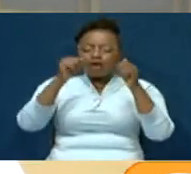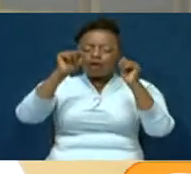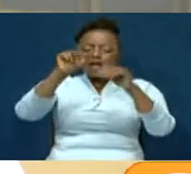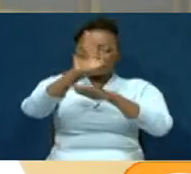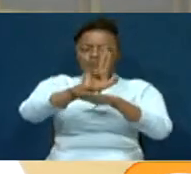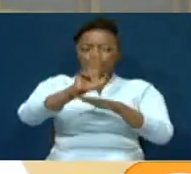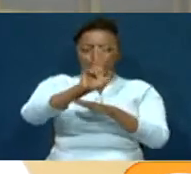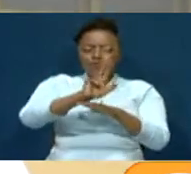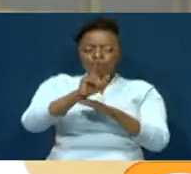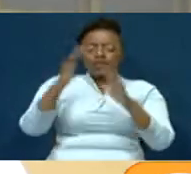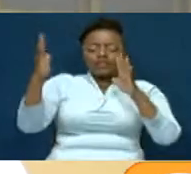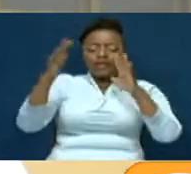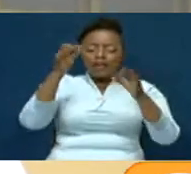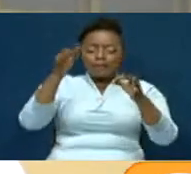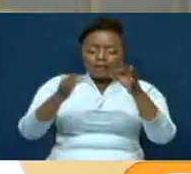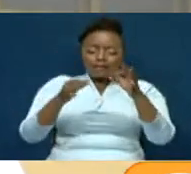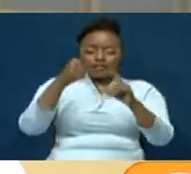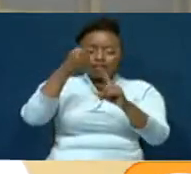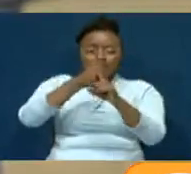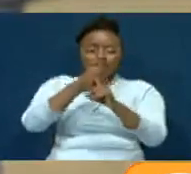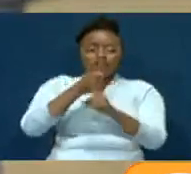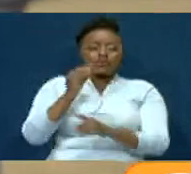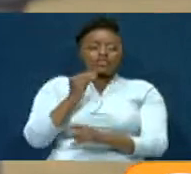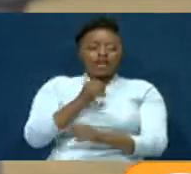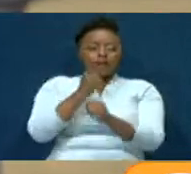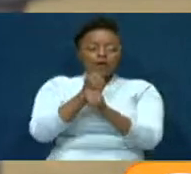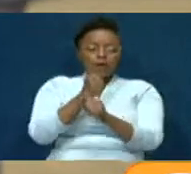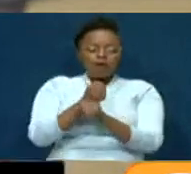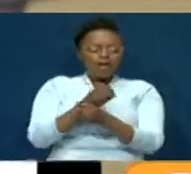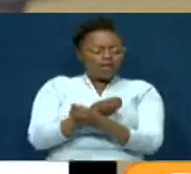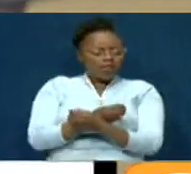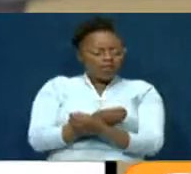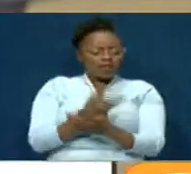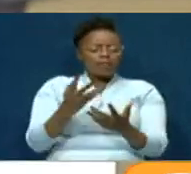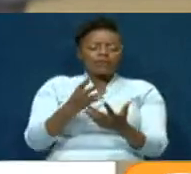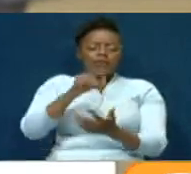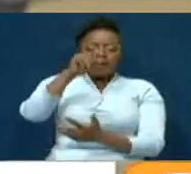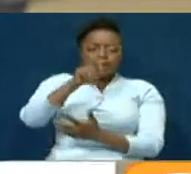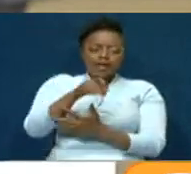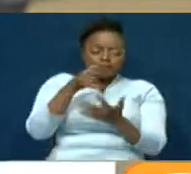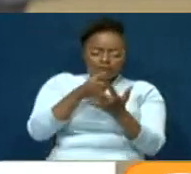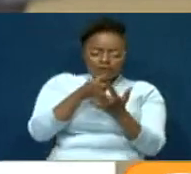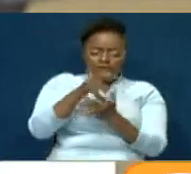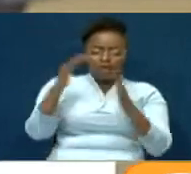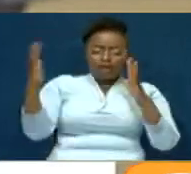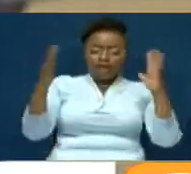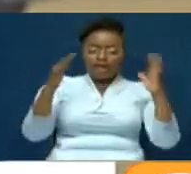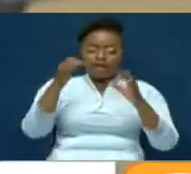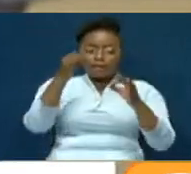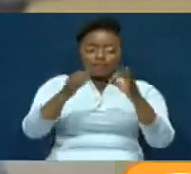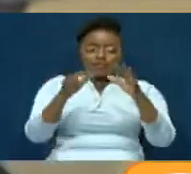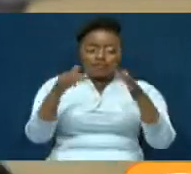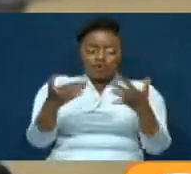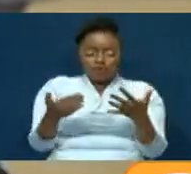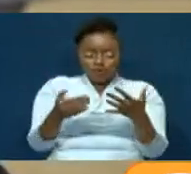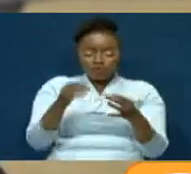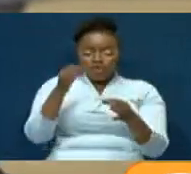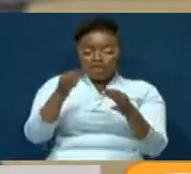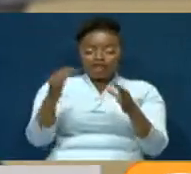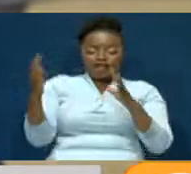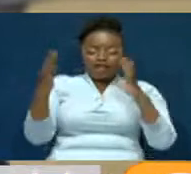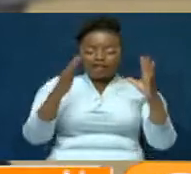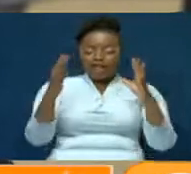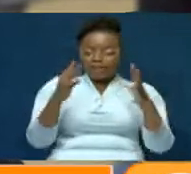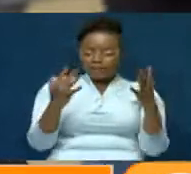use climate justice in our advocacy work. Everybody should be part of the climate justice or the climate walks in